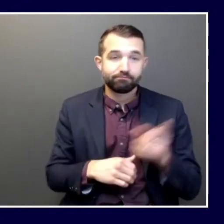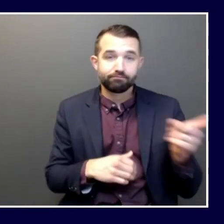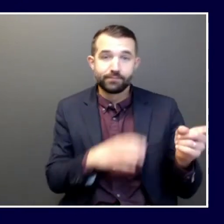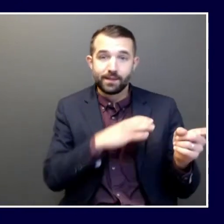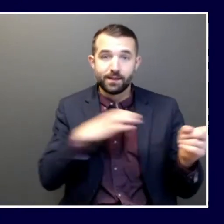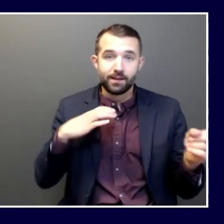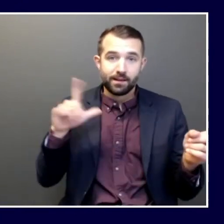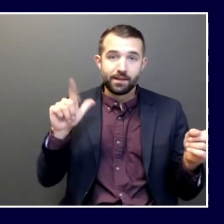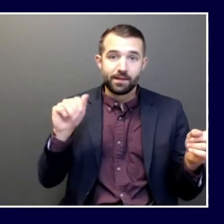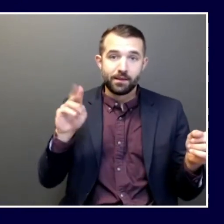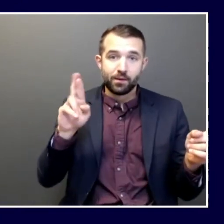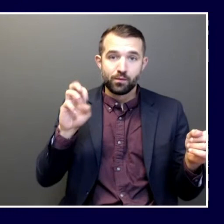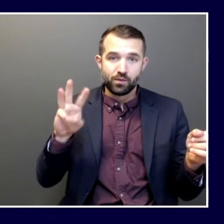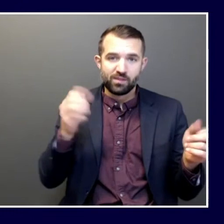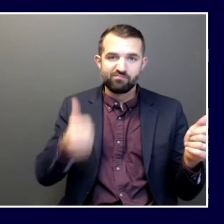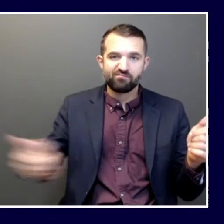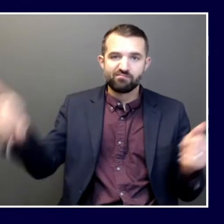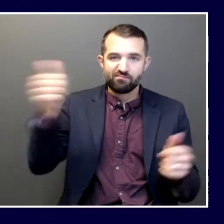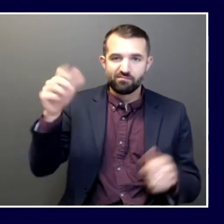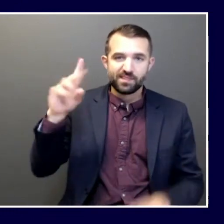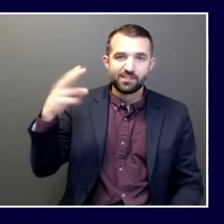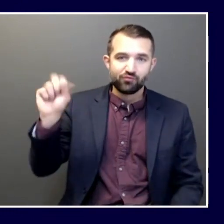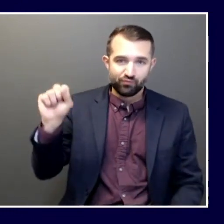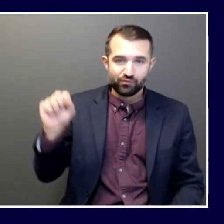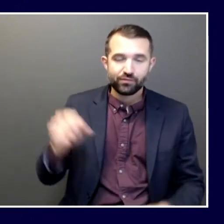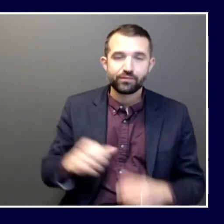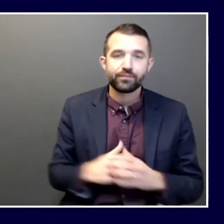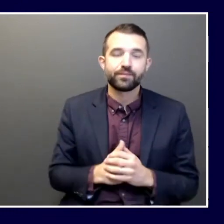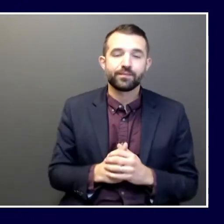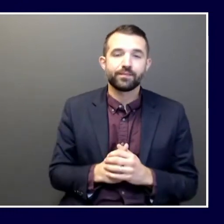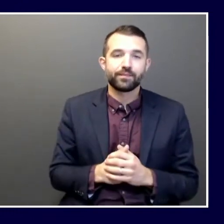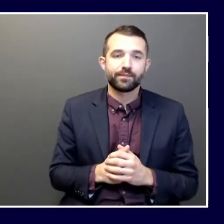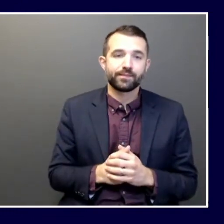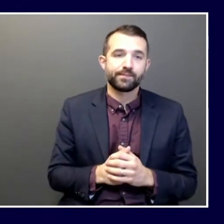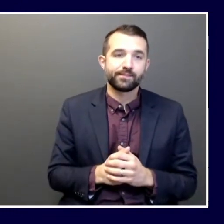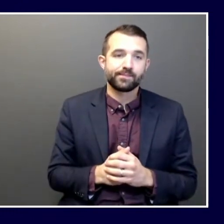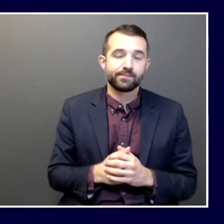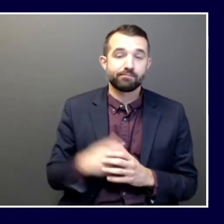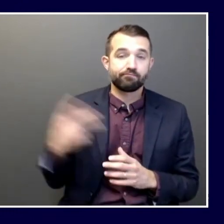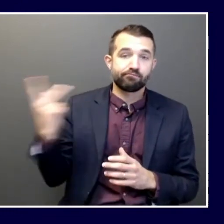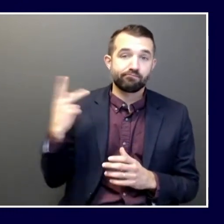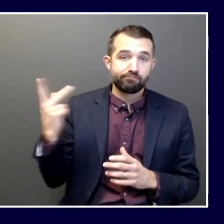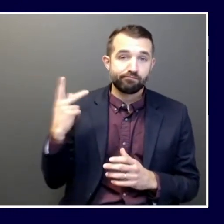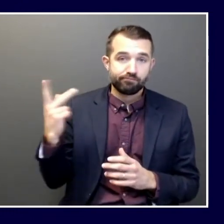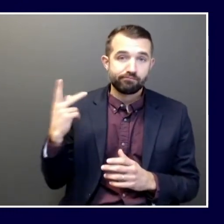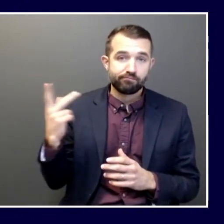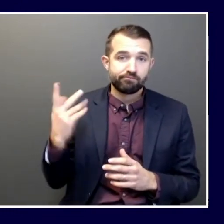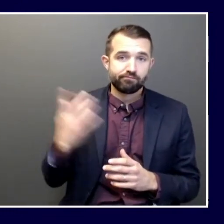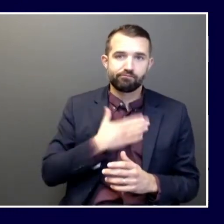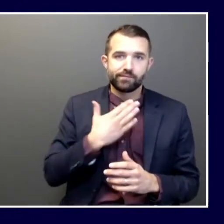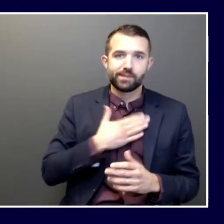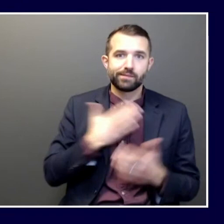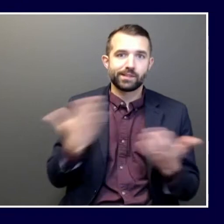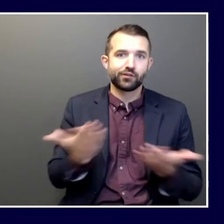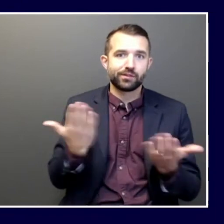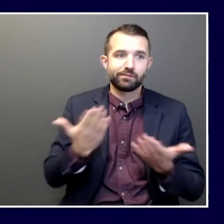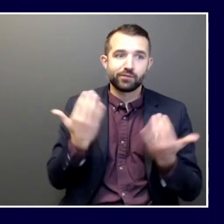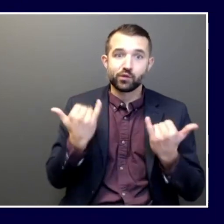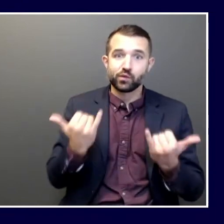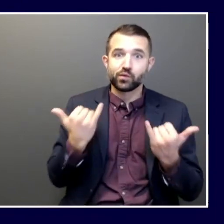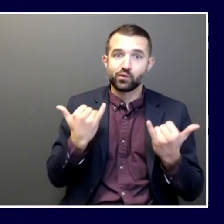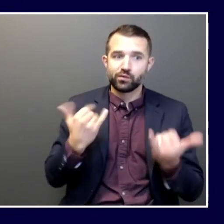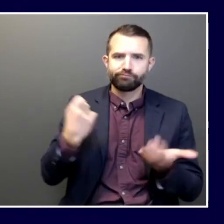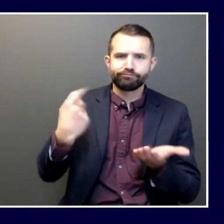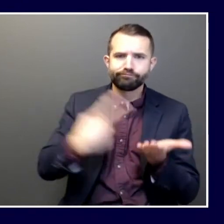from Maine's Department of Health and Human Services. Commissioner Wambrew and I are pleased to be with everyone today to talk about where